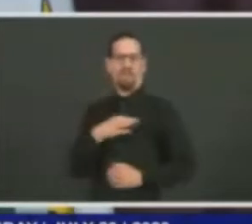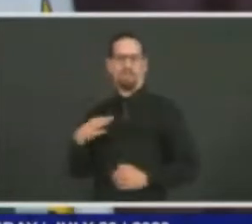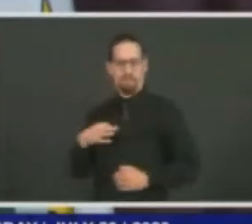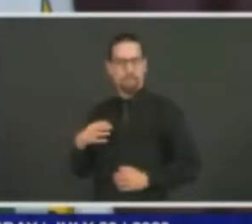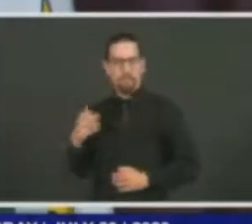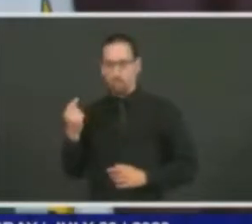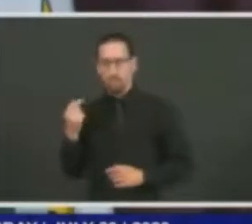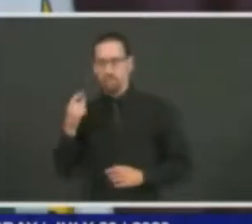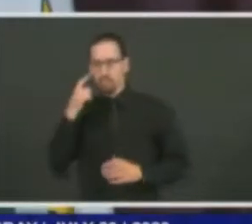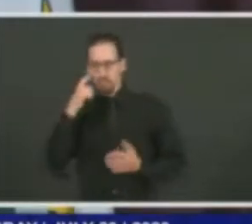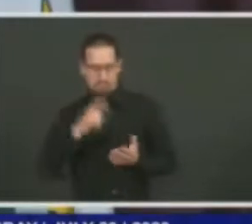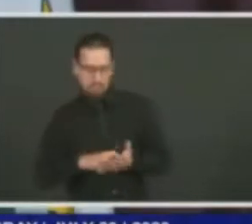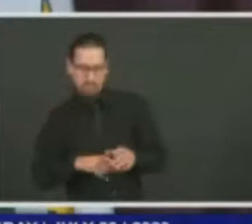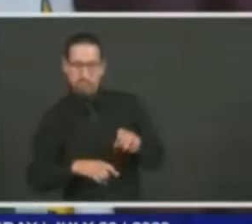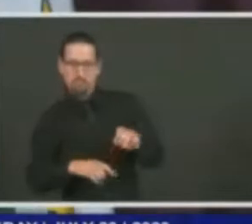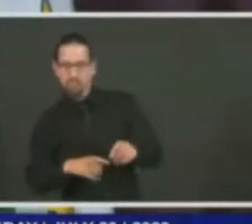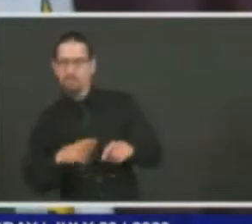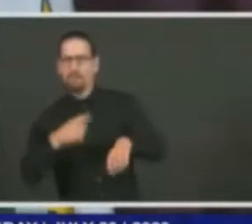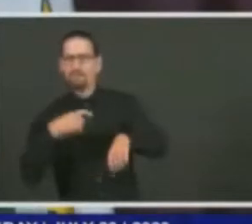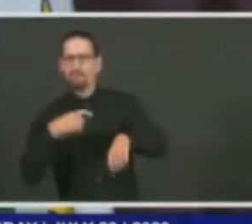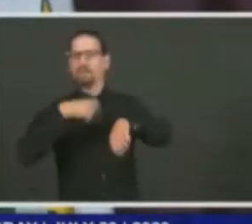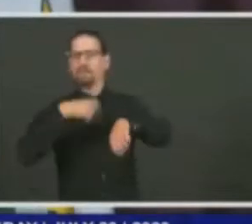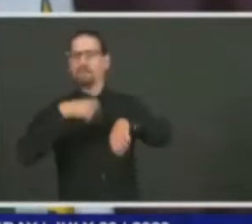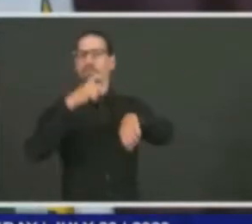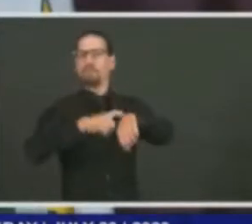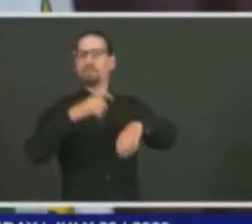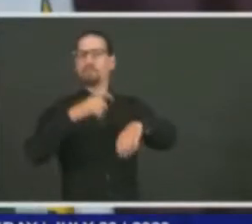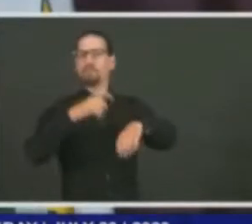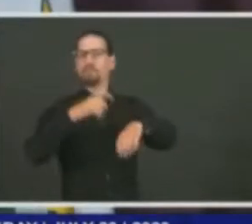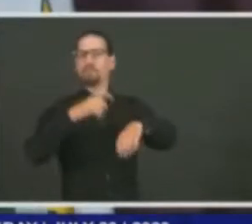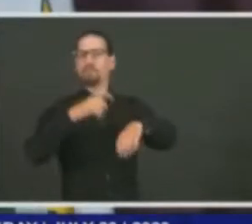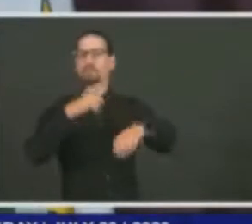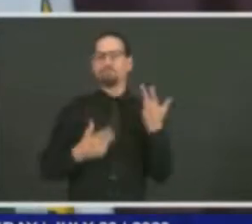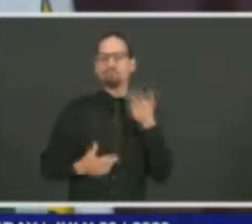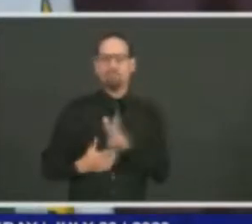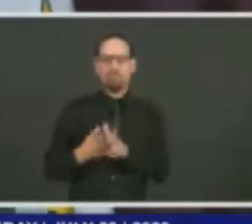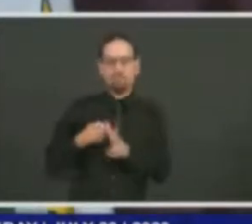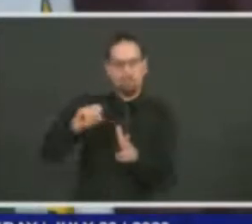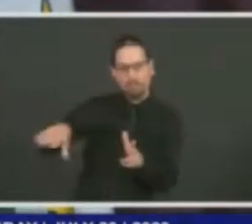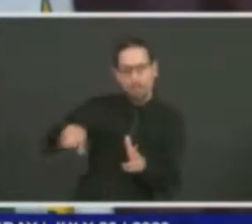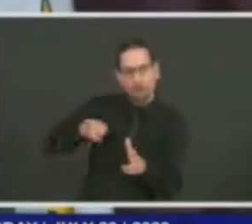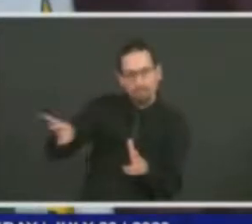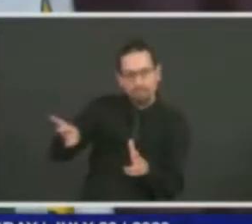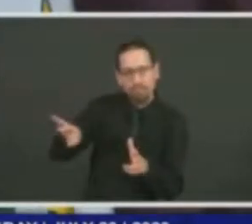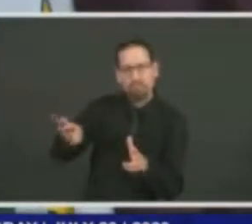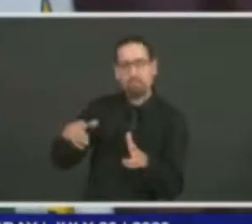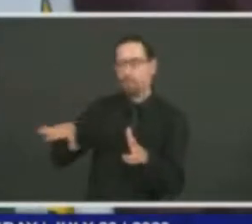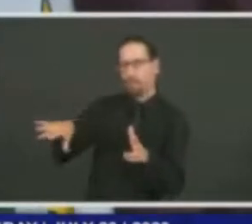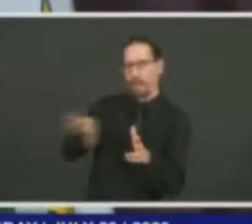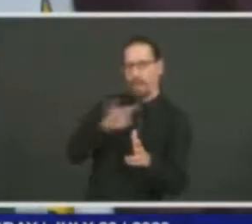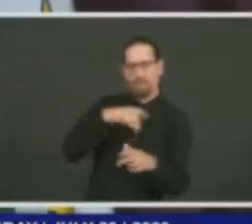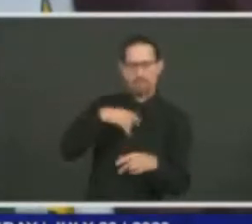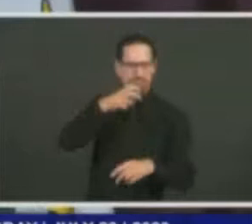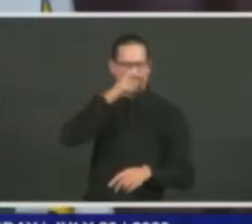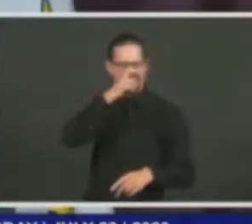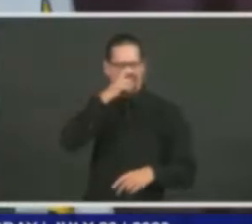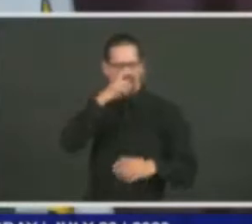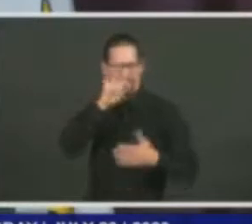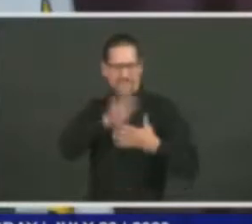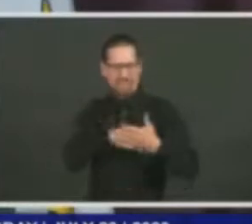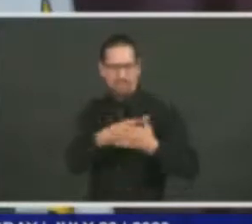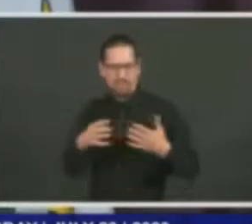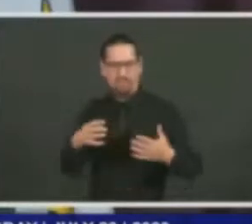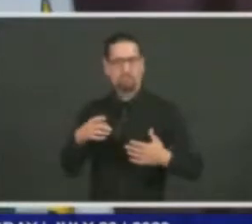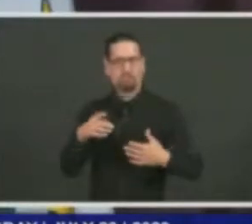more. What I want you to know is it's working. You should breathe a sigh of relief that this is working. Child